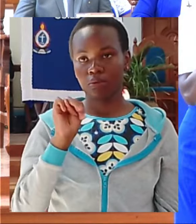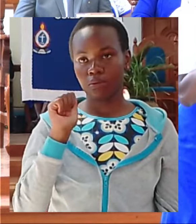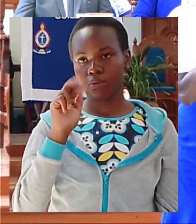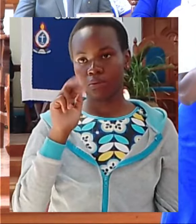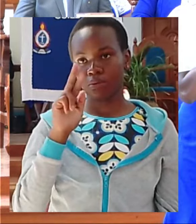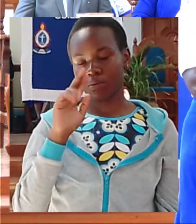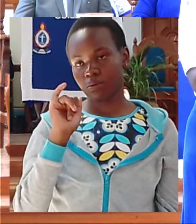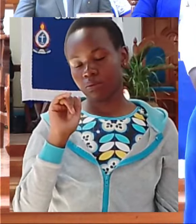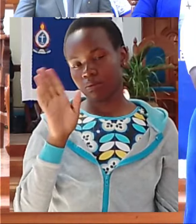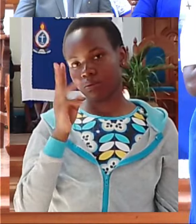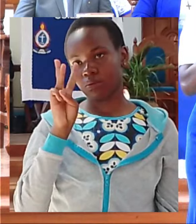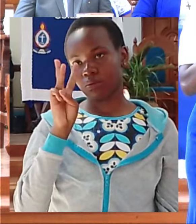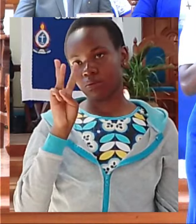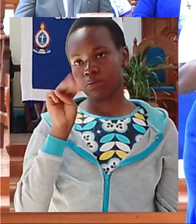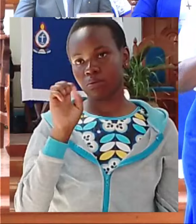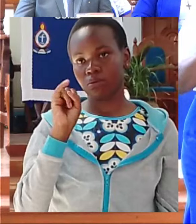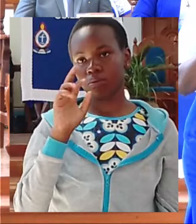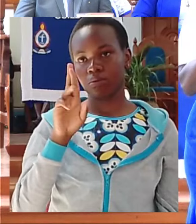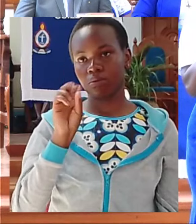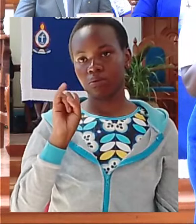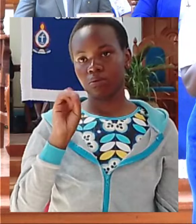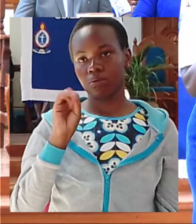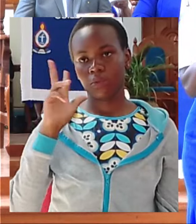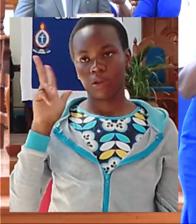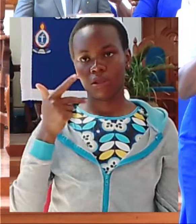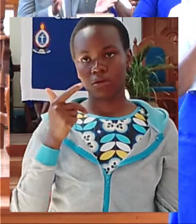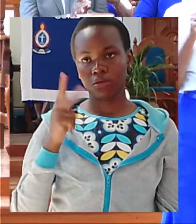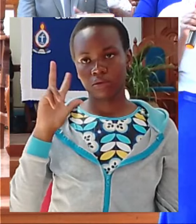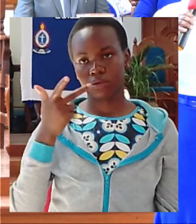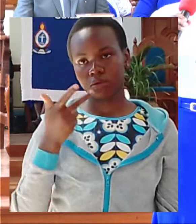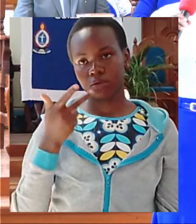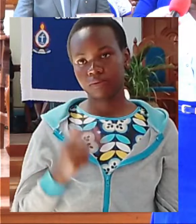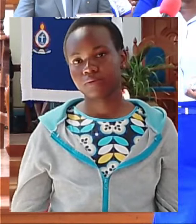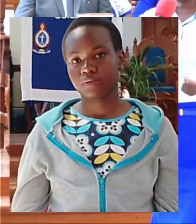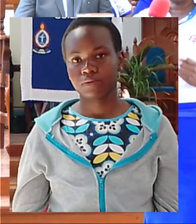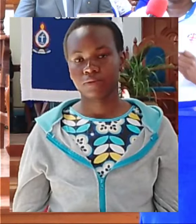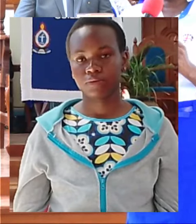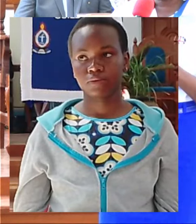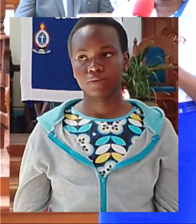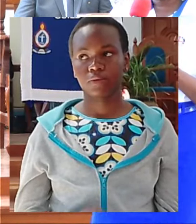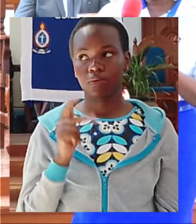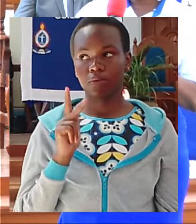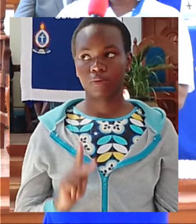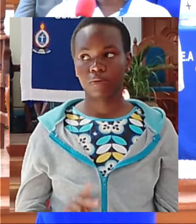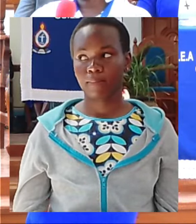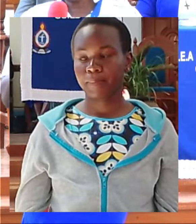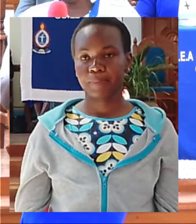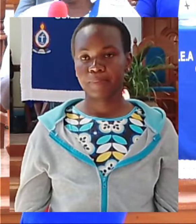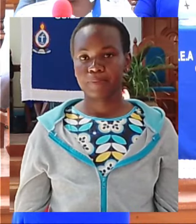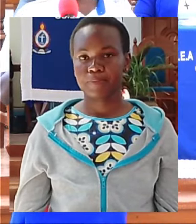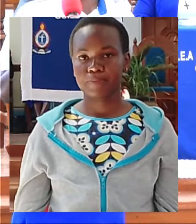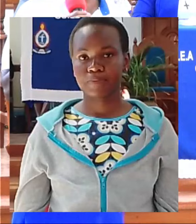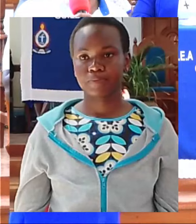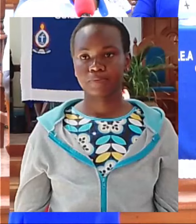Mary Wairimo Meroni, 3,000, a clap. Thank you. Somebody else with a card coming